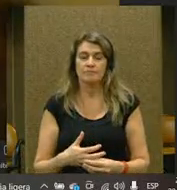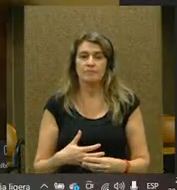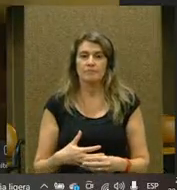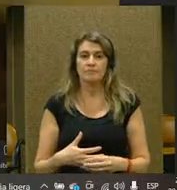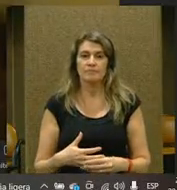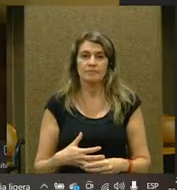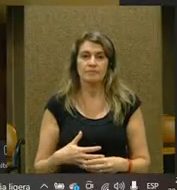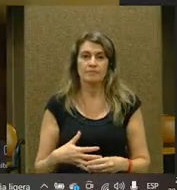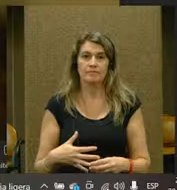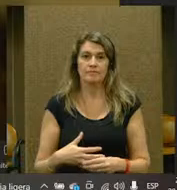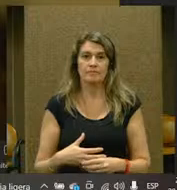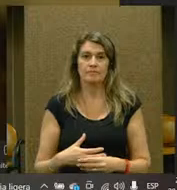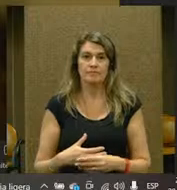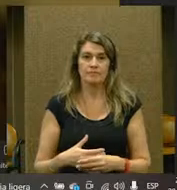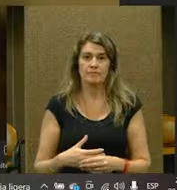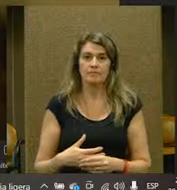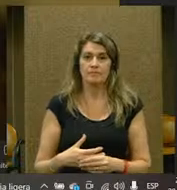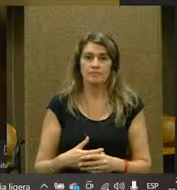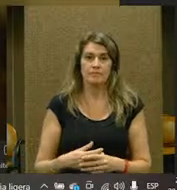I think it